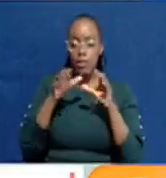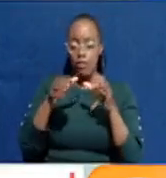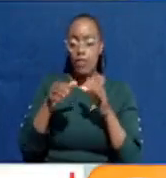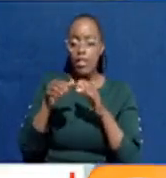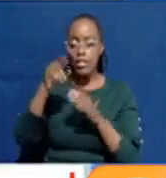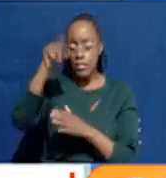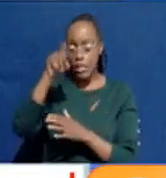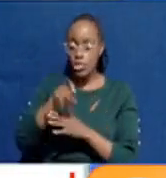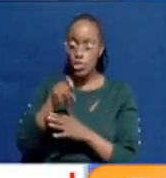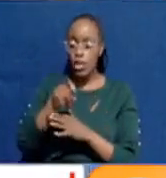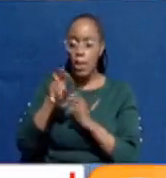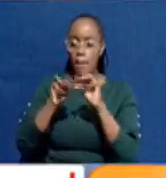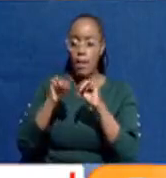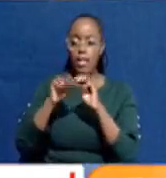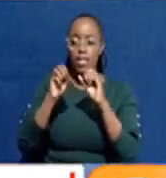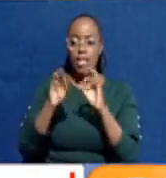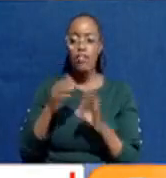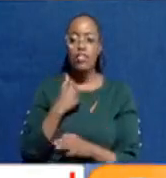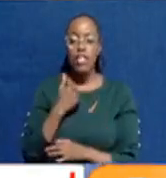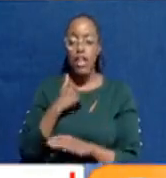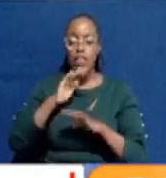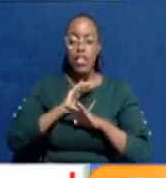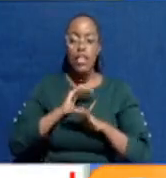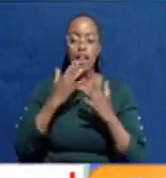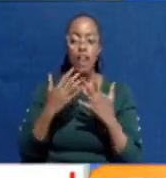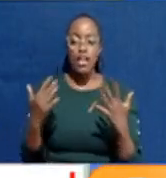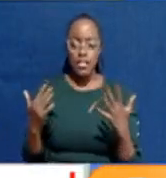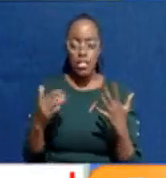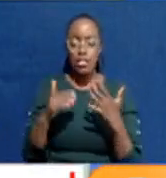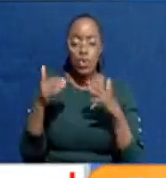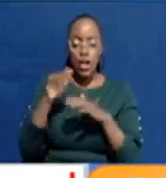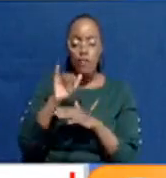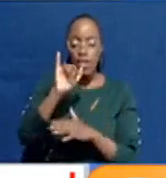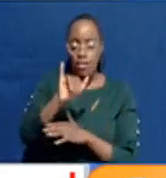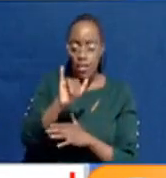management, even if it has enough assets to cover the